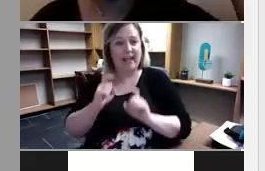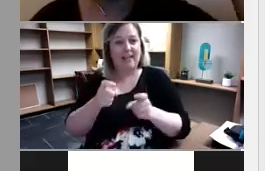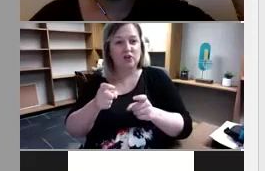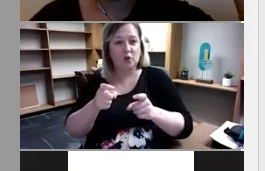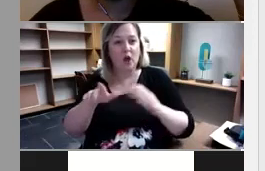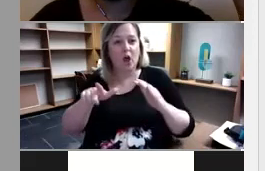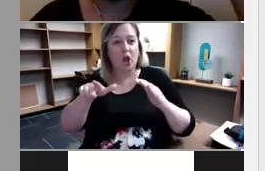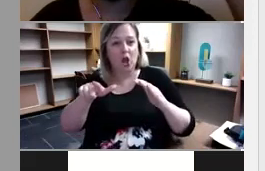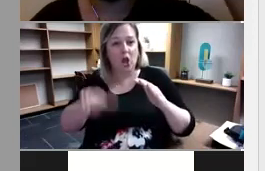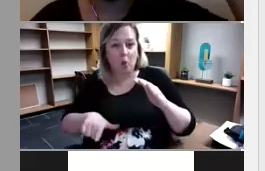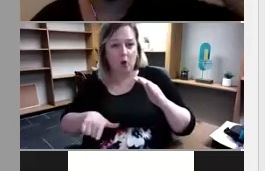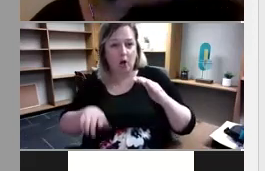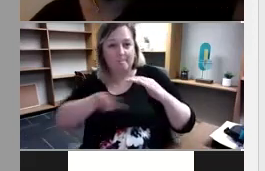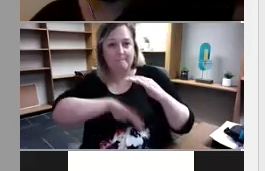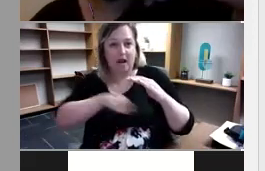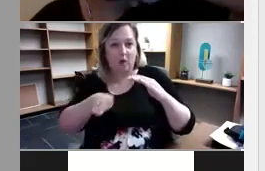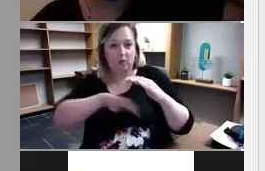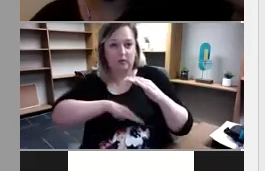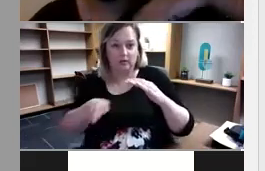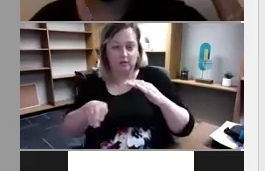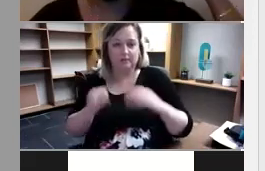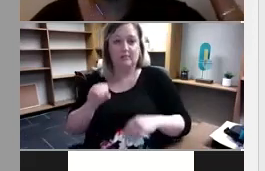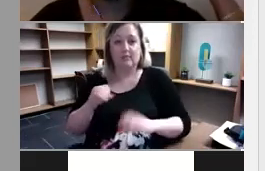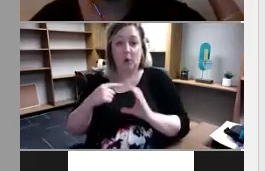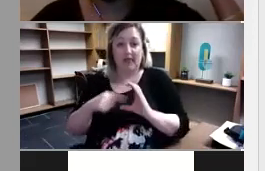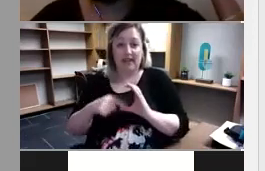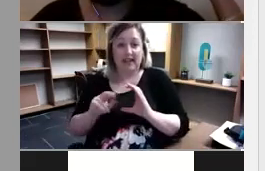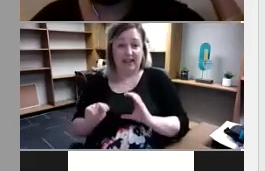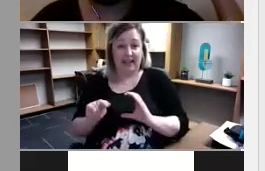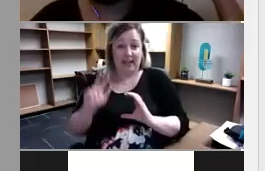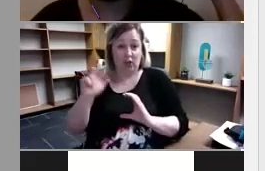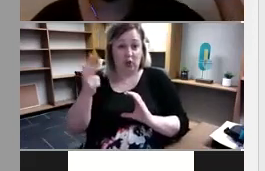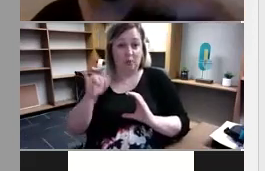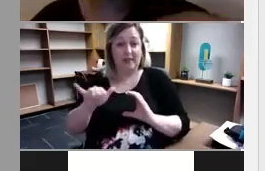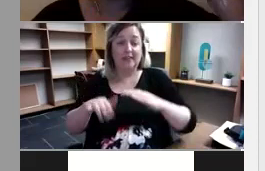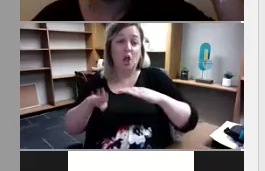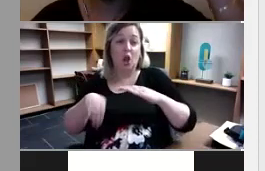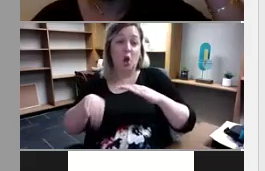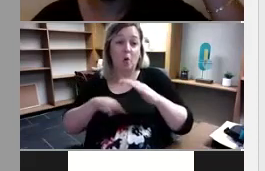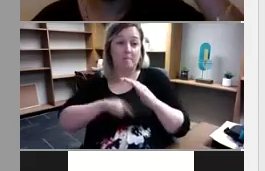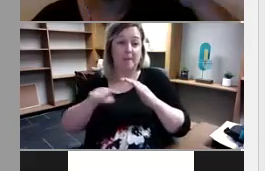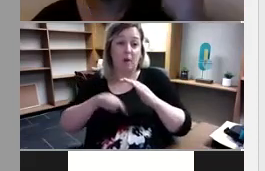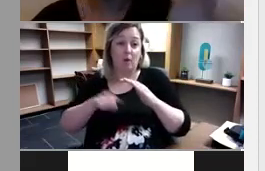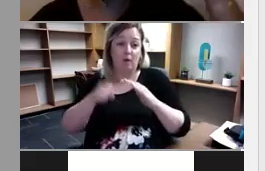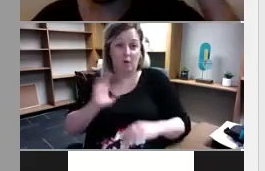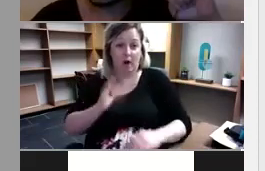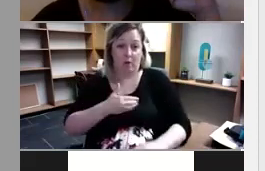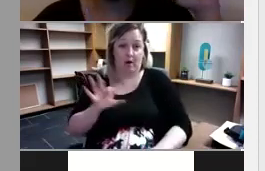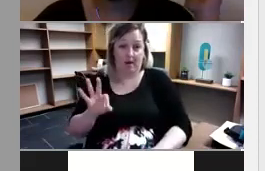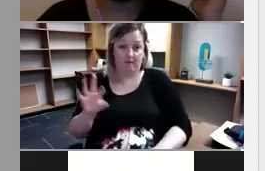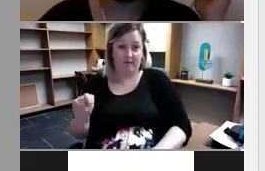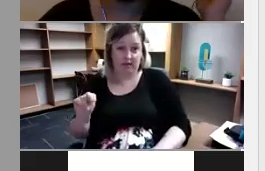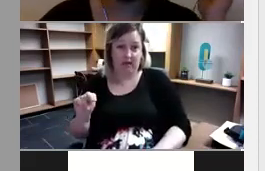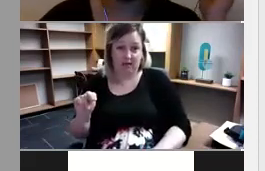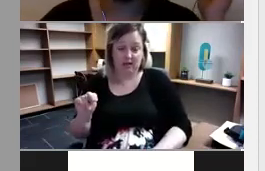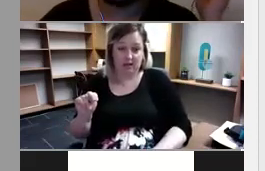1, so theta n cubed basically is the lower bound for our f of n. Right, so f of n dominates that particular thing, and